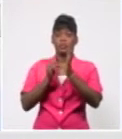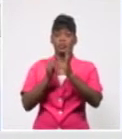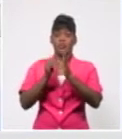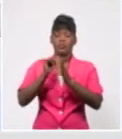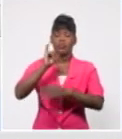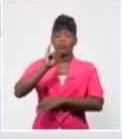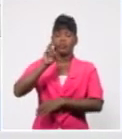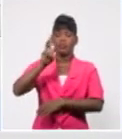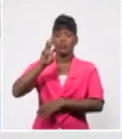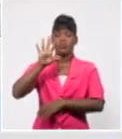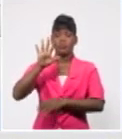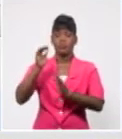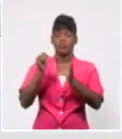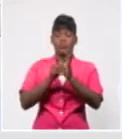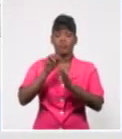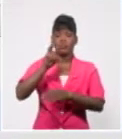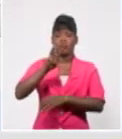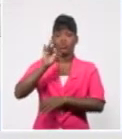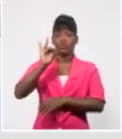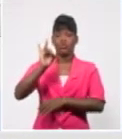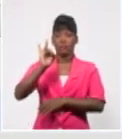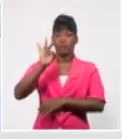reports